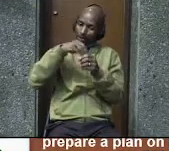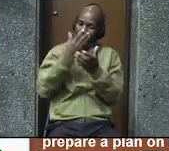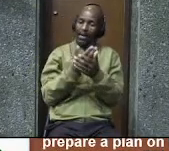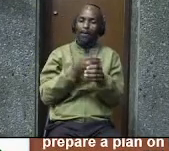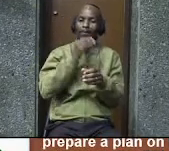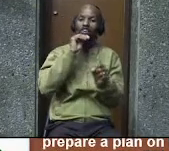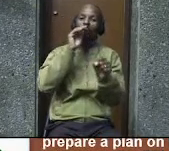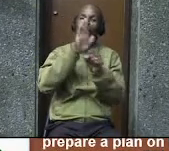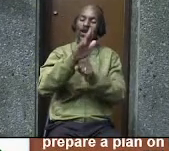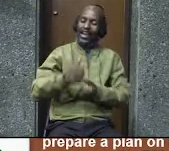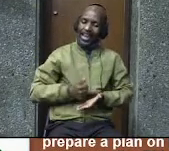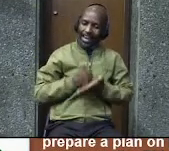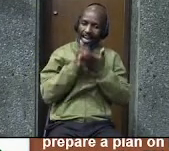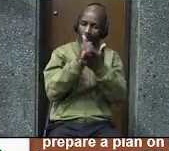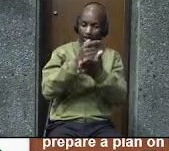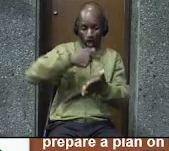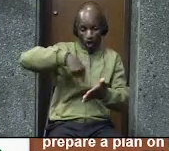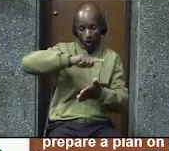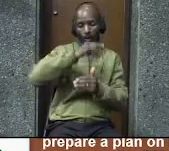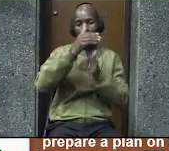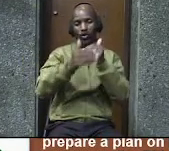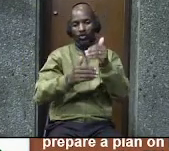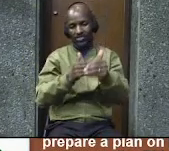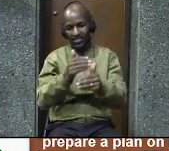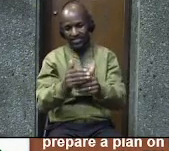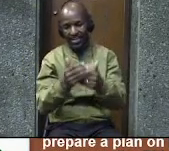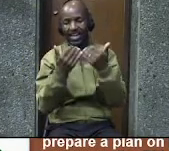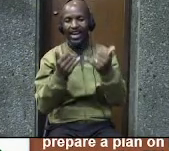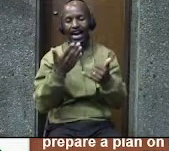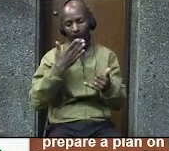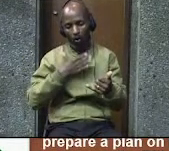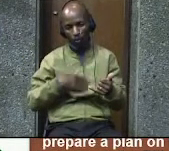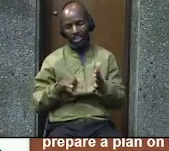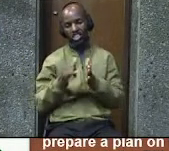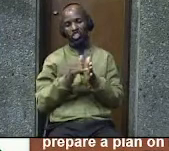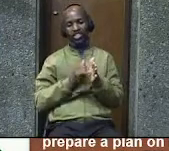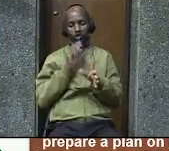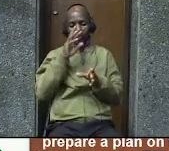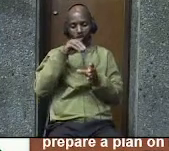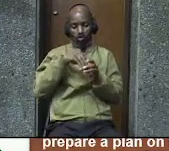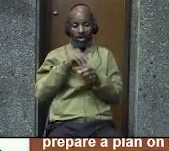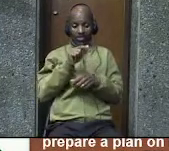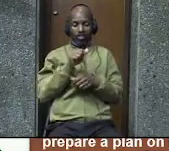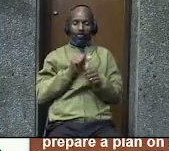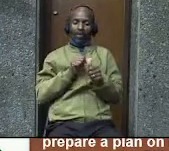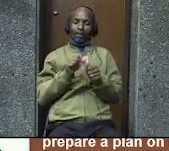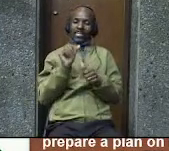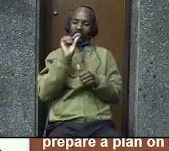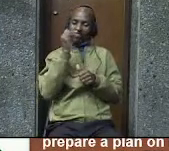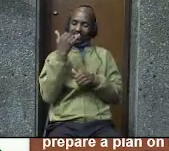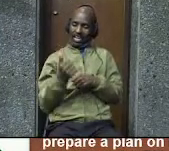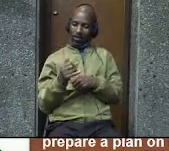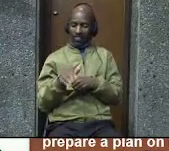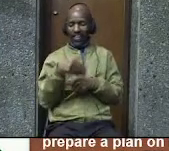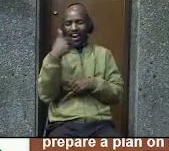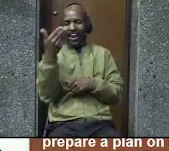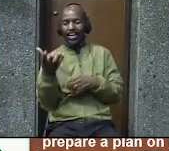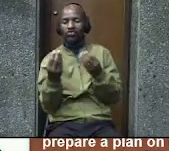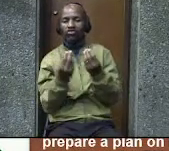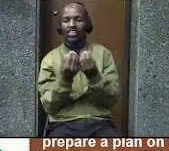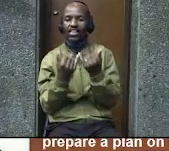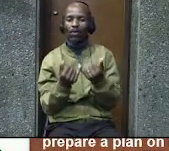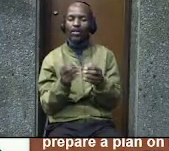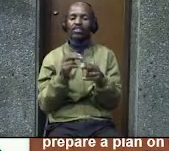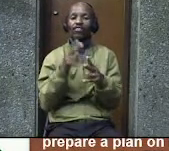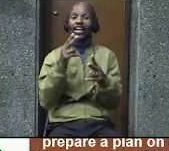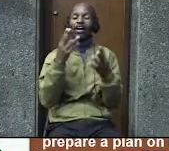meaningfully contribute to this entire process. So I wanted to just dwell on that for a bit. The next part is the